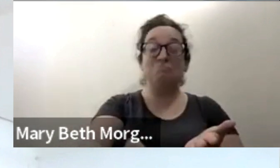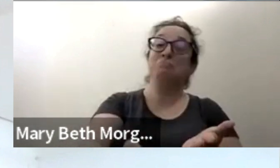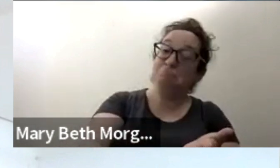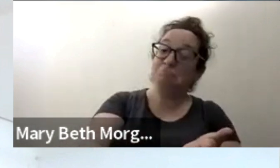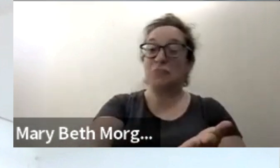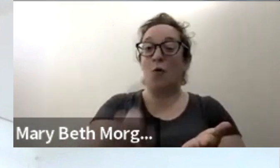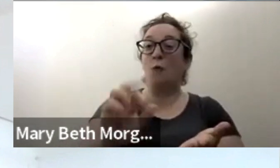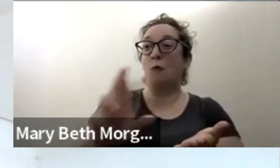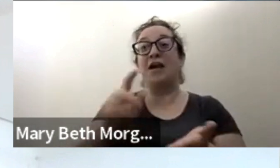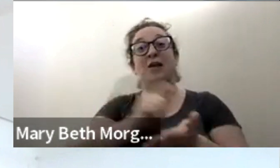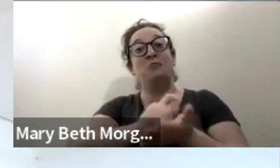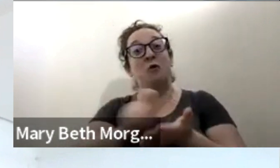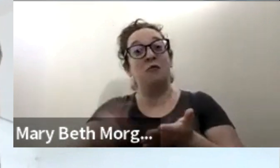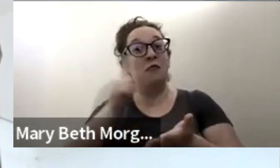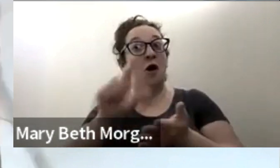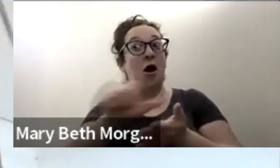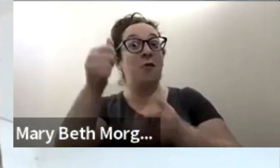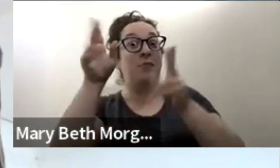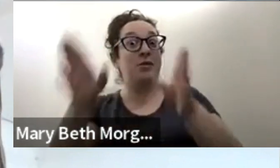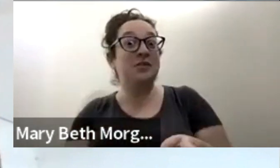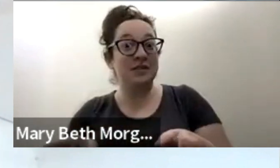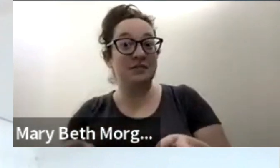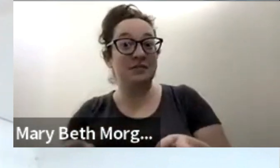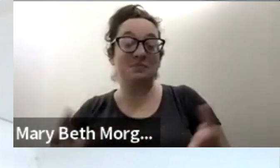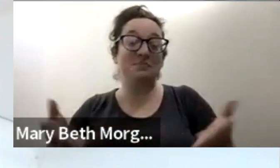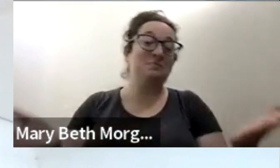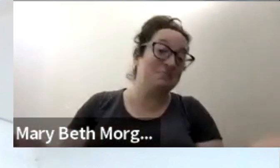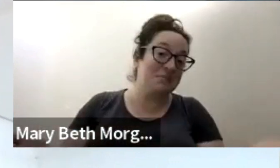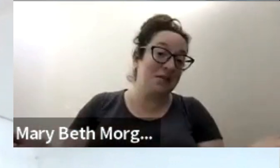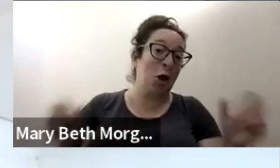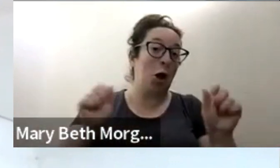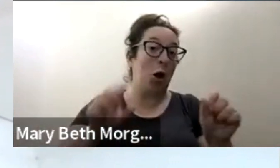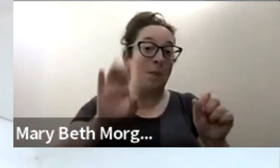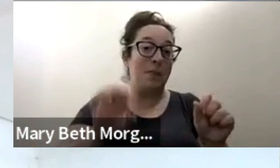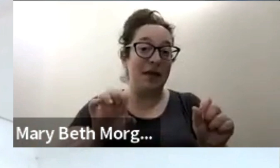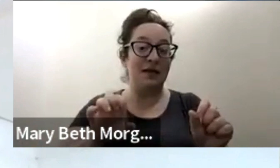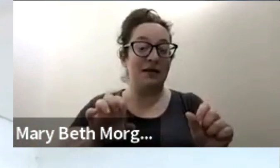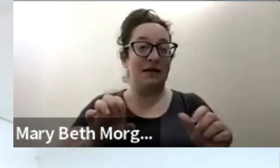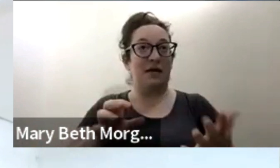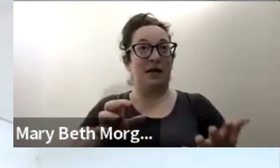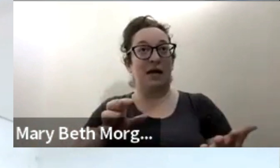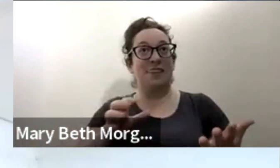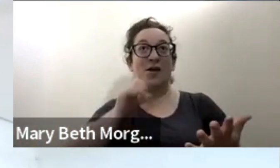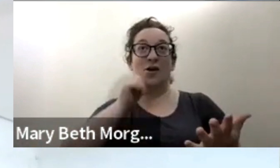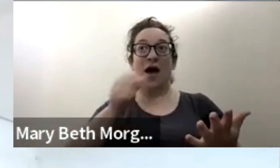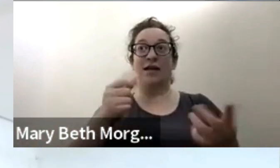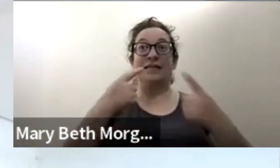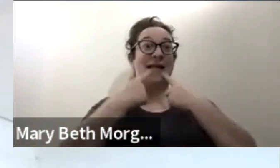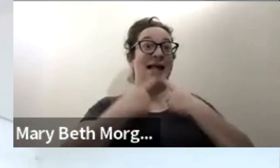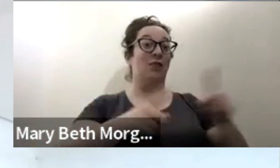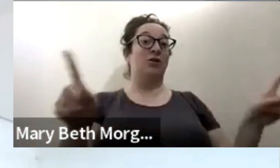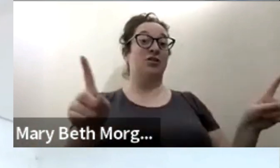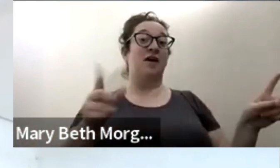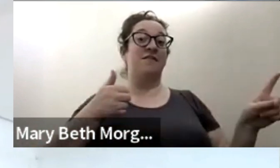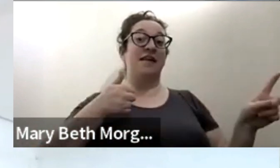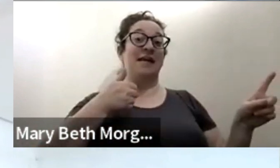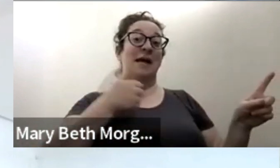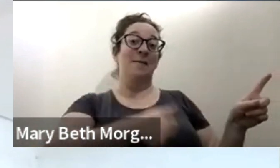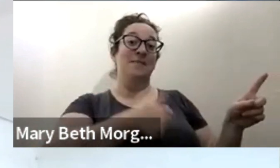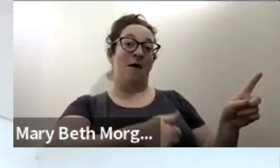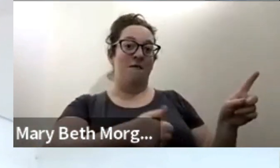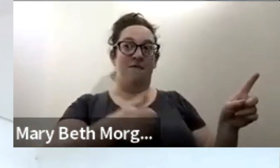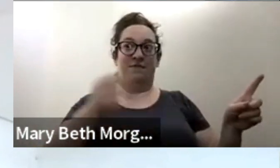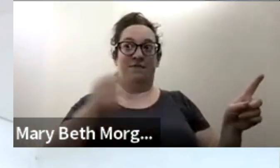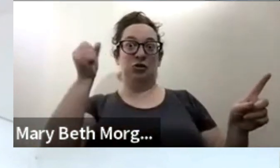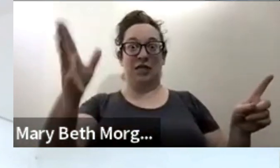the argument is maybe somebody asked him to write them for somebody else, and therefore they're not declarations of love directly